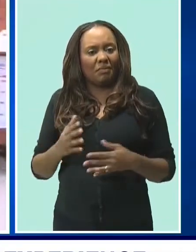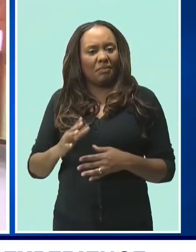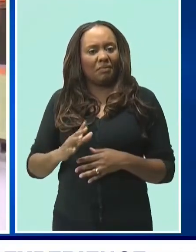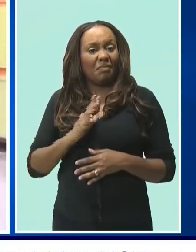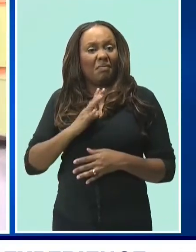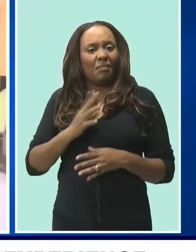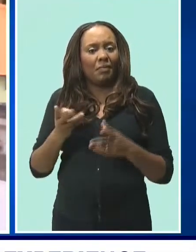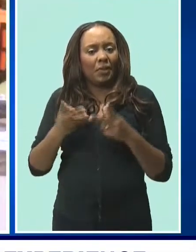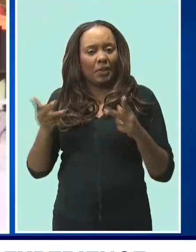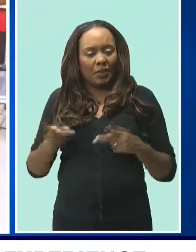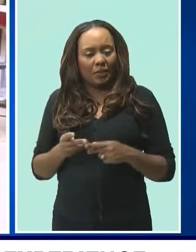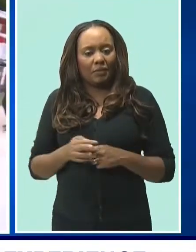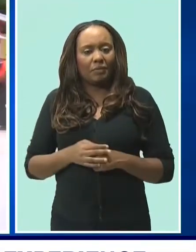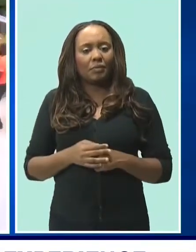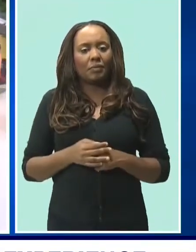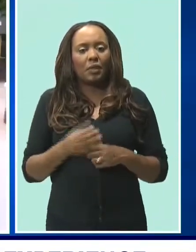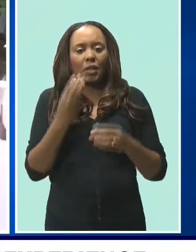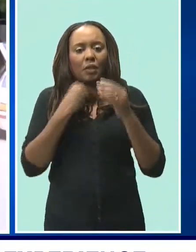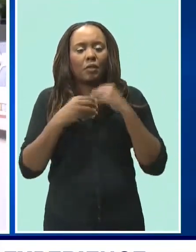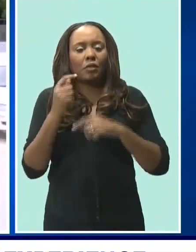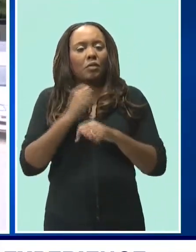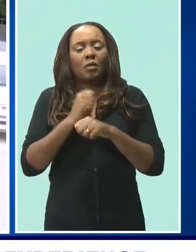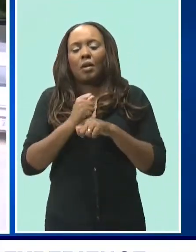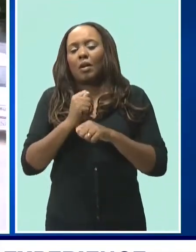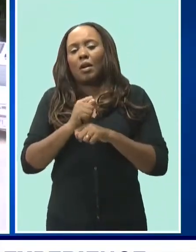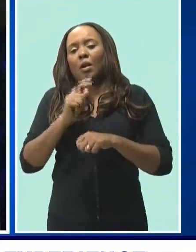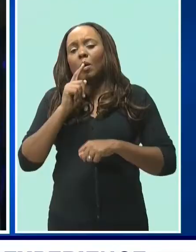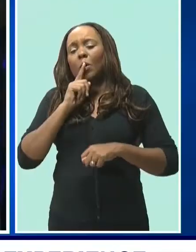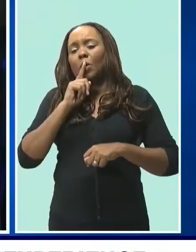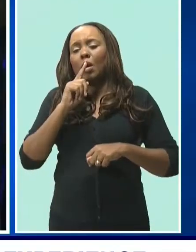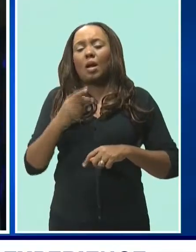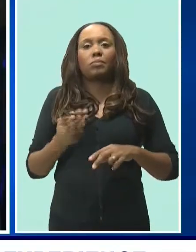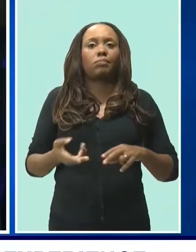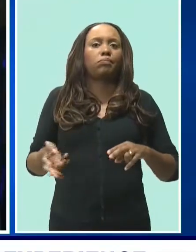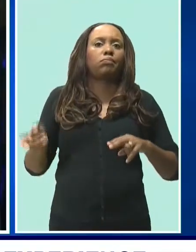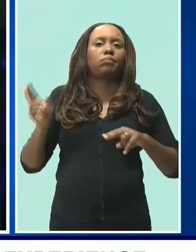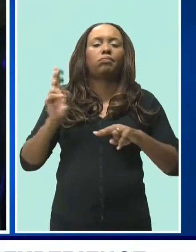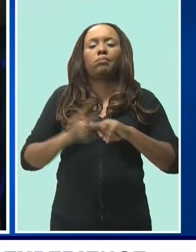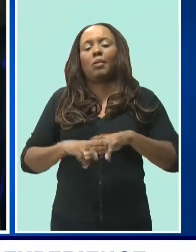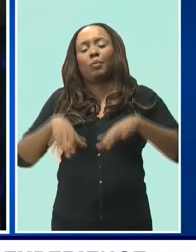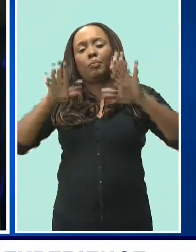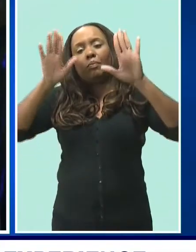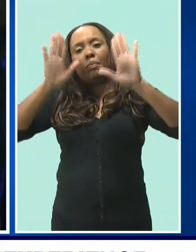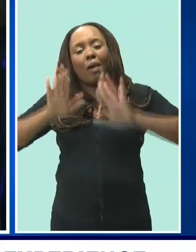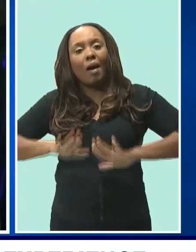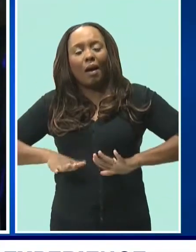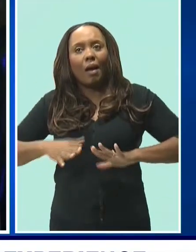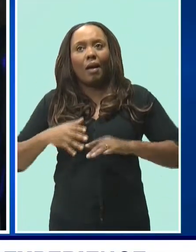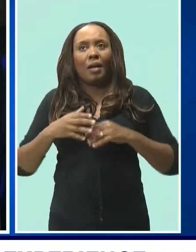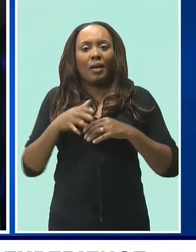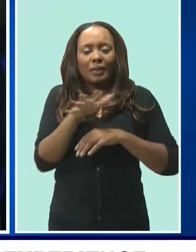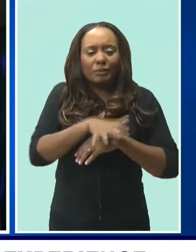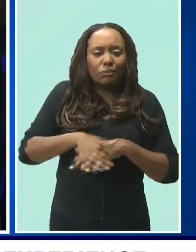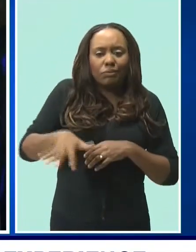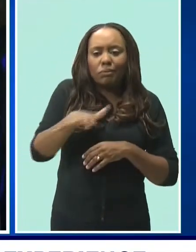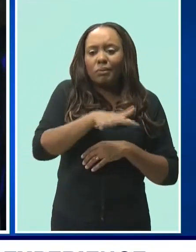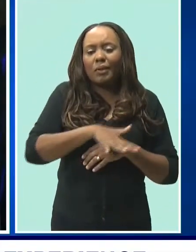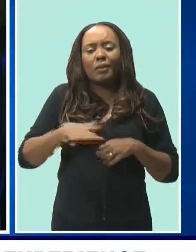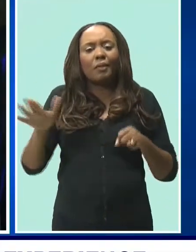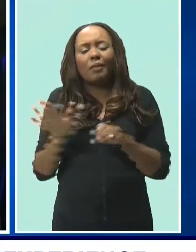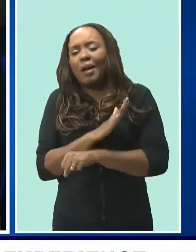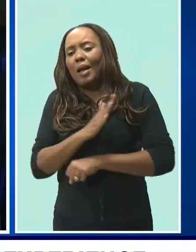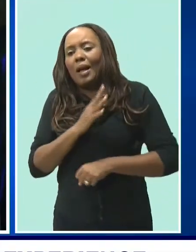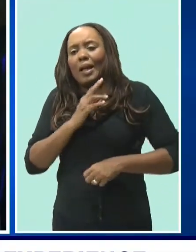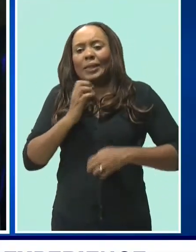Sudine says the food truck court has surpassed expectation. It's just turned into this amazing area full of